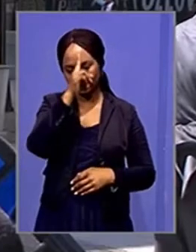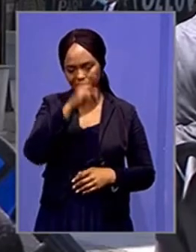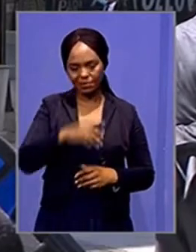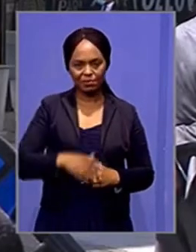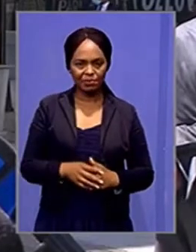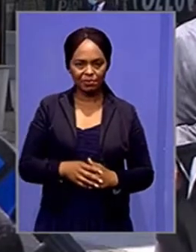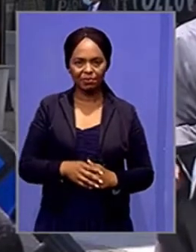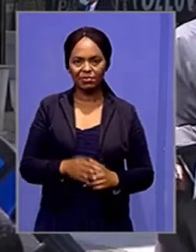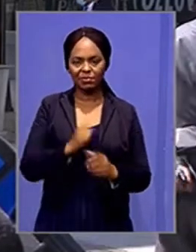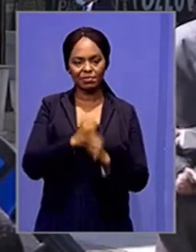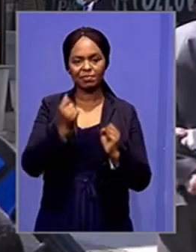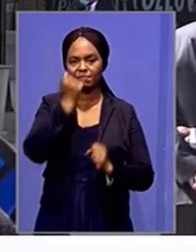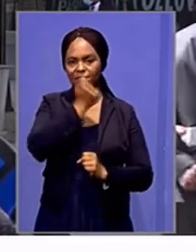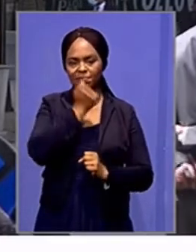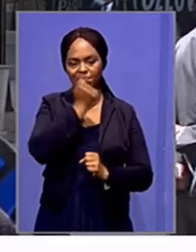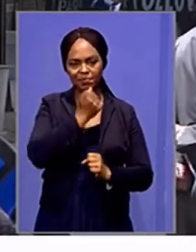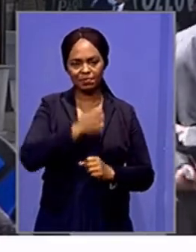We are saddened that